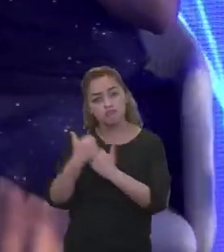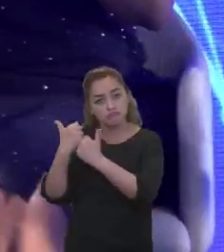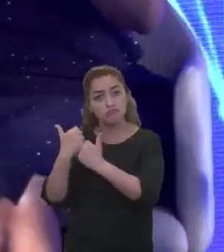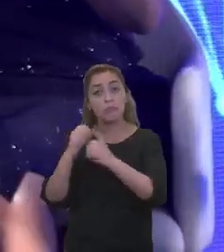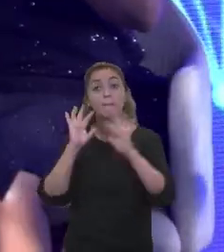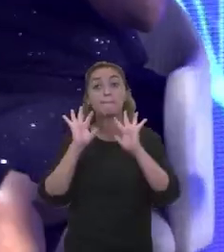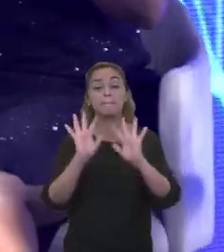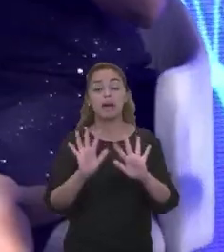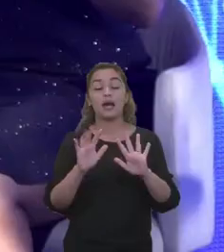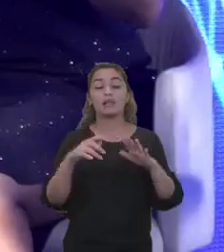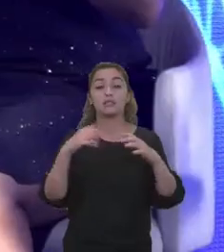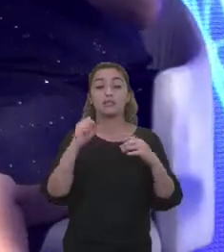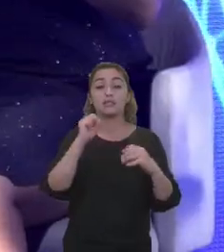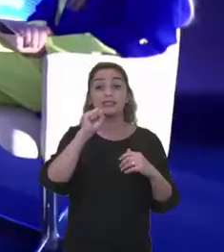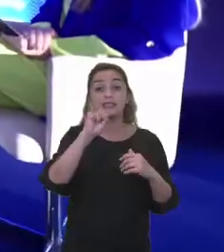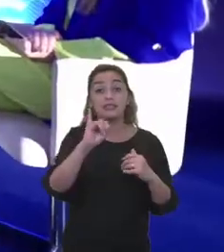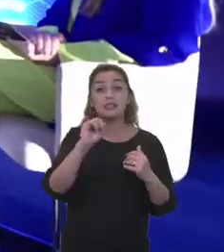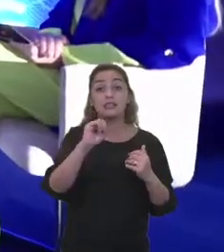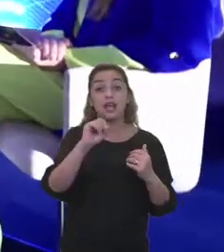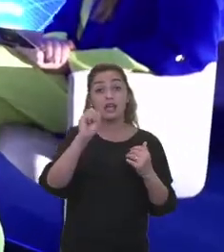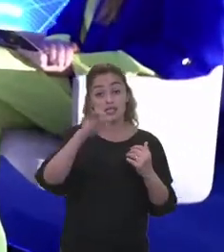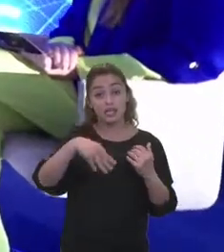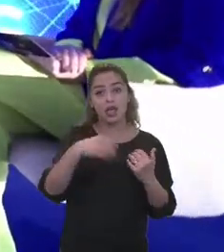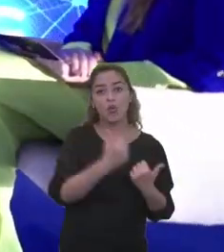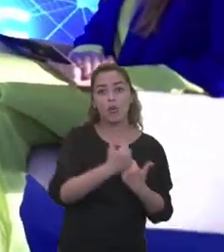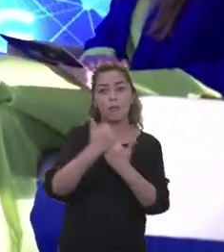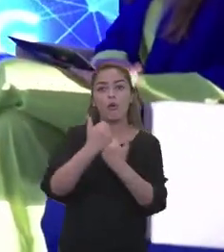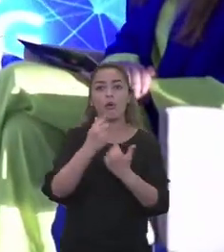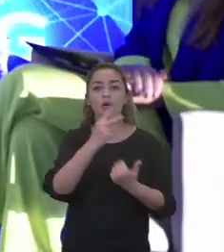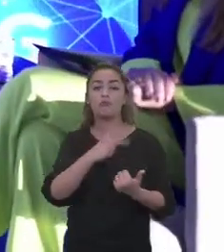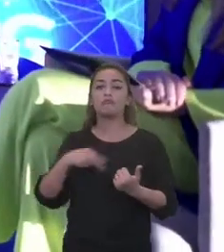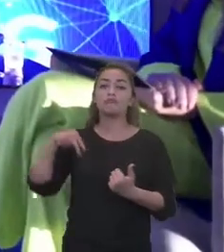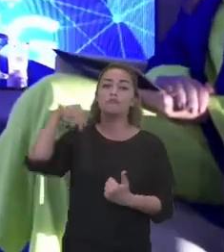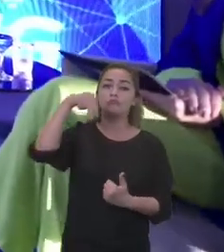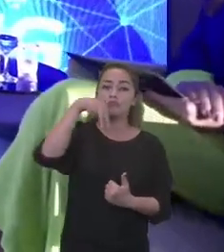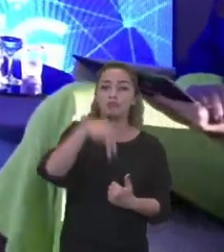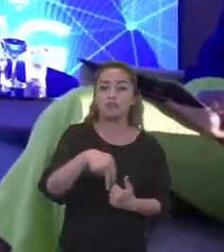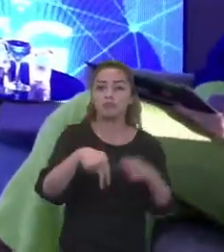support to put them. But I do, yes, I support putting people